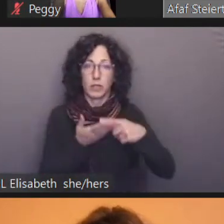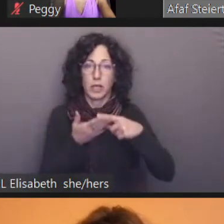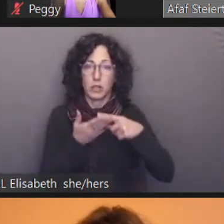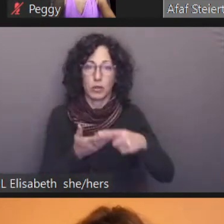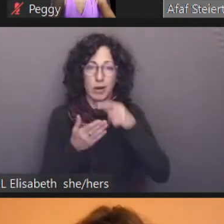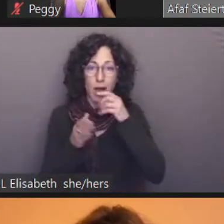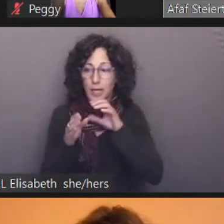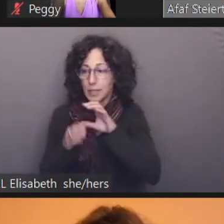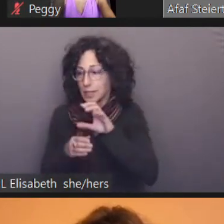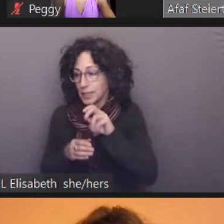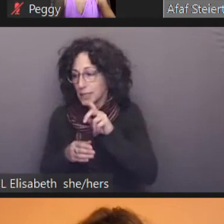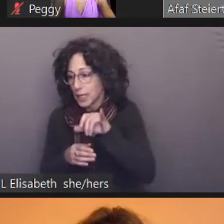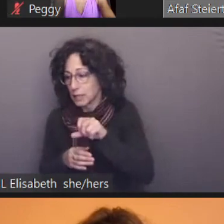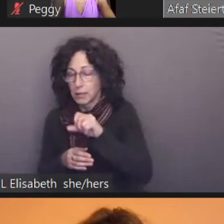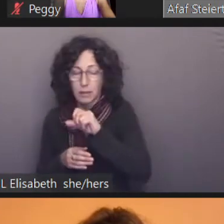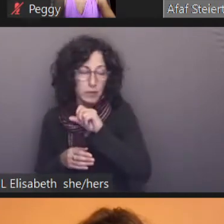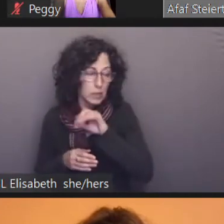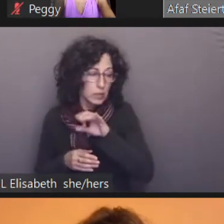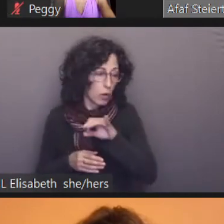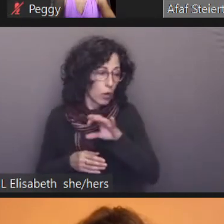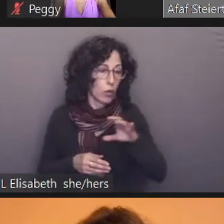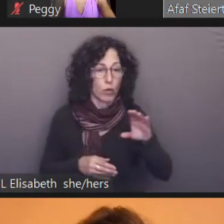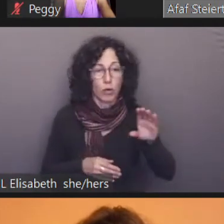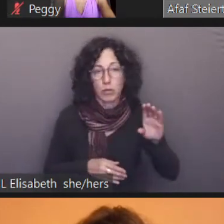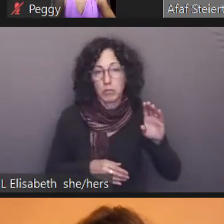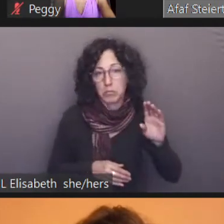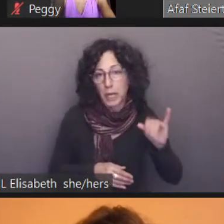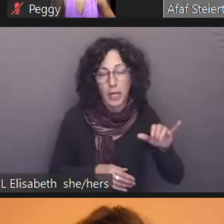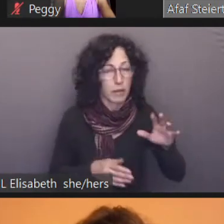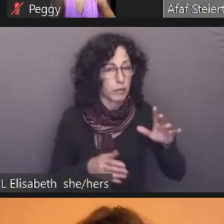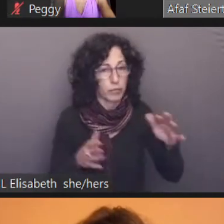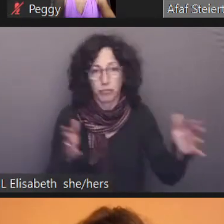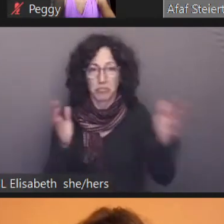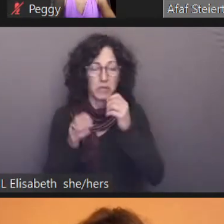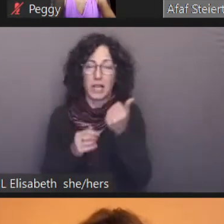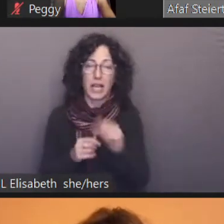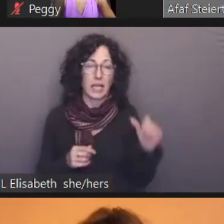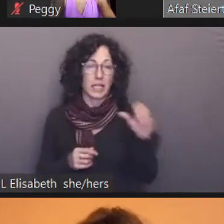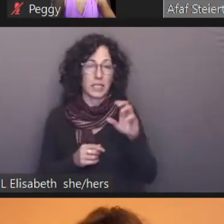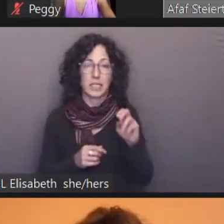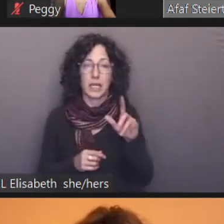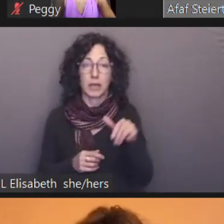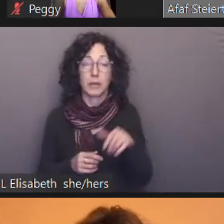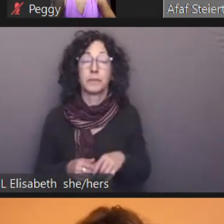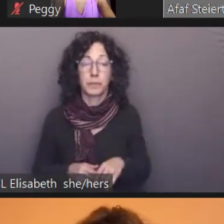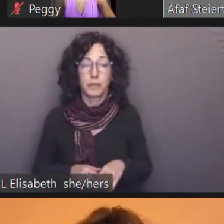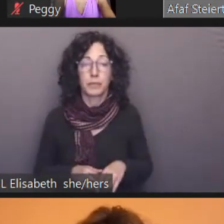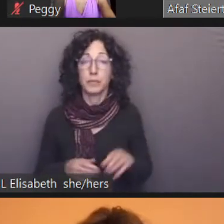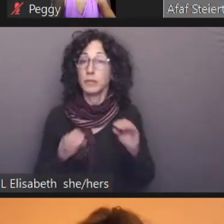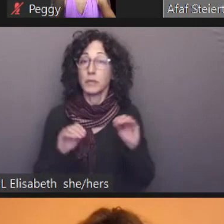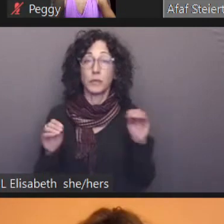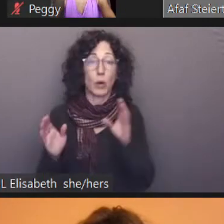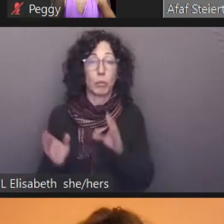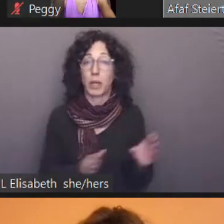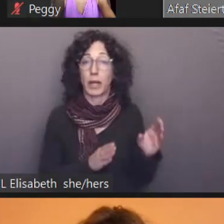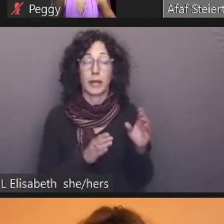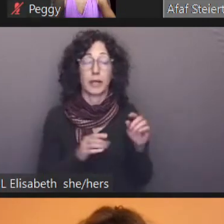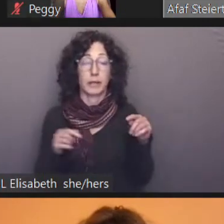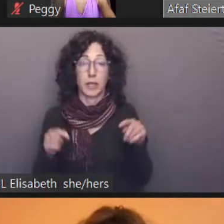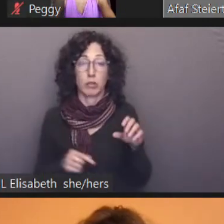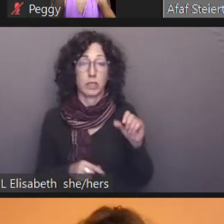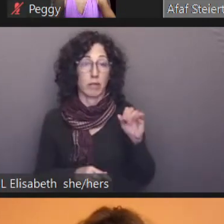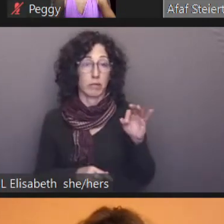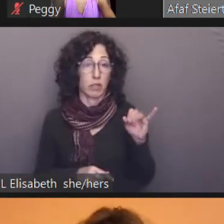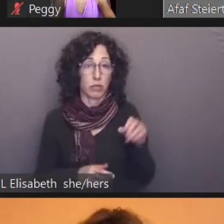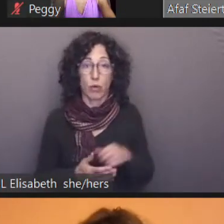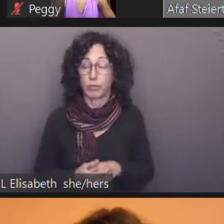cities or schools. So there's no plan as of now in San Francisco, and no plan